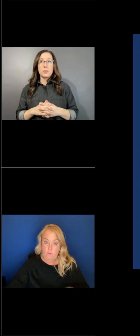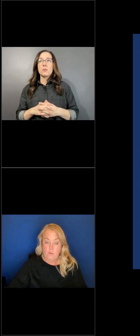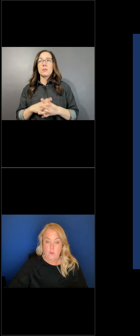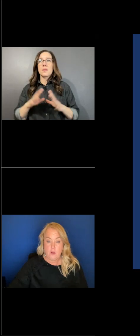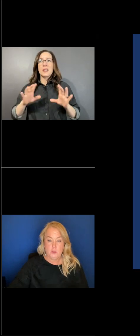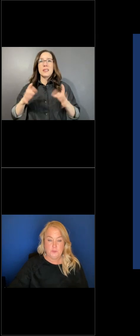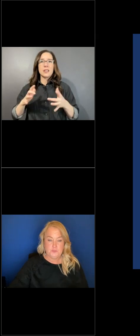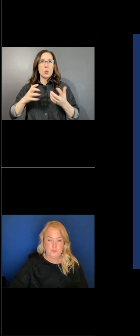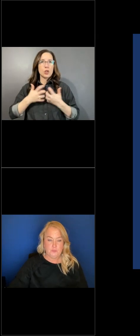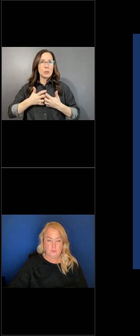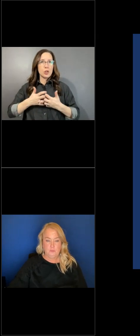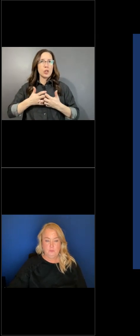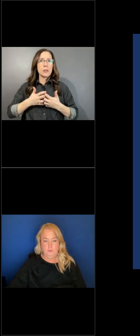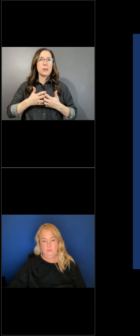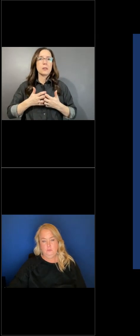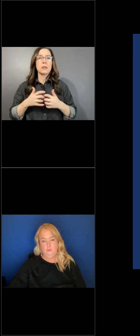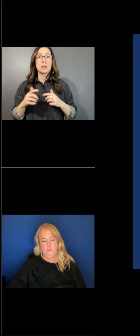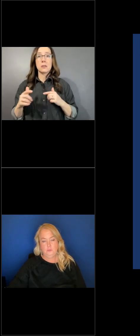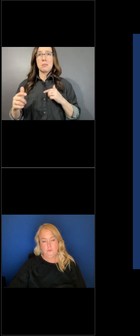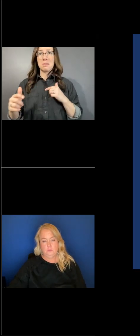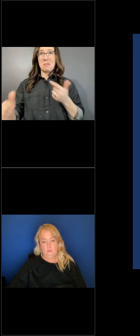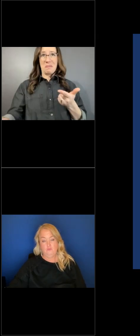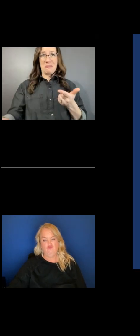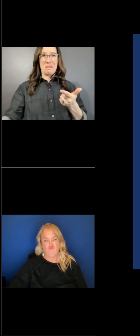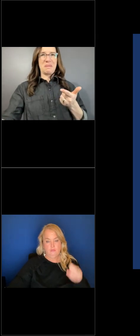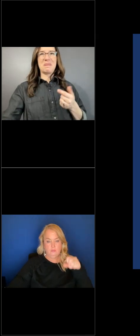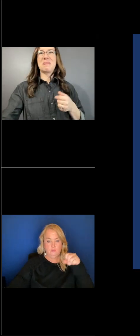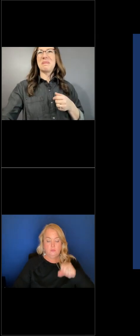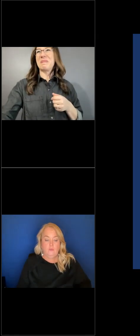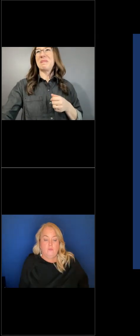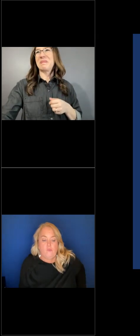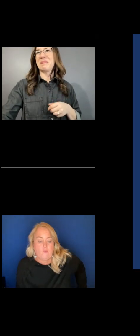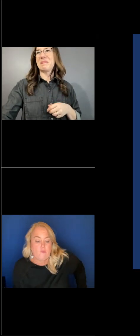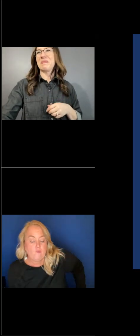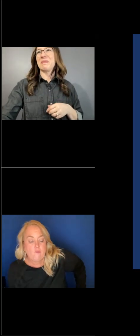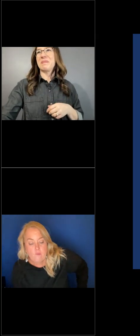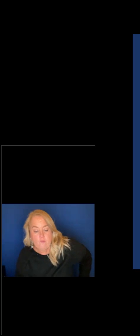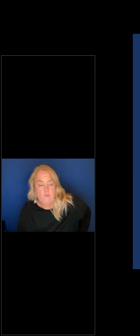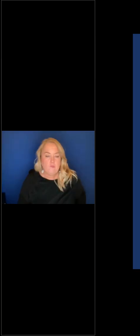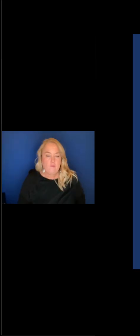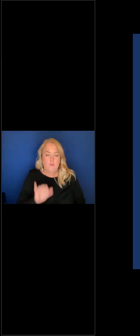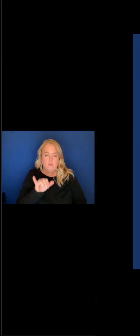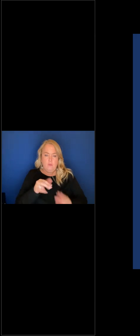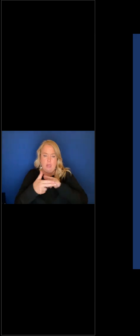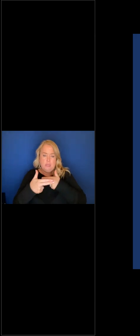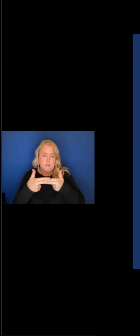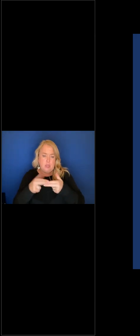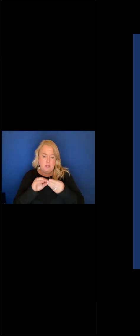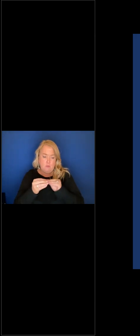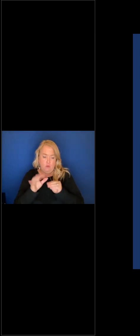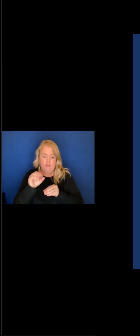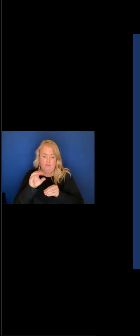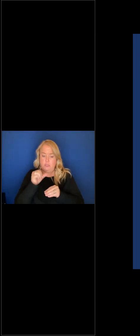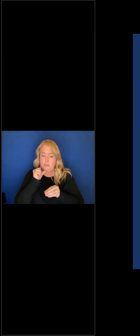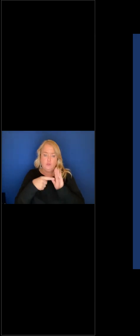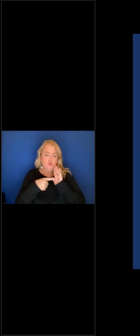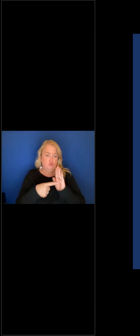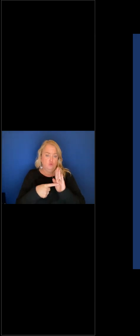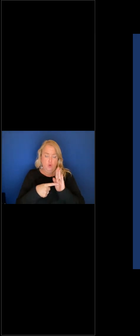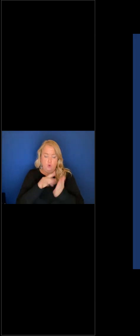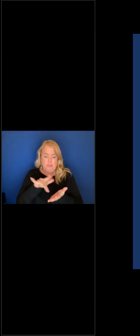dishwashers. Slide 50 does not show a 30 by 48 inch centered on the dishwasher.